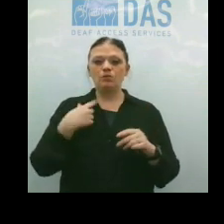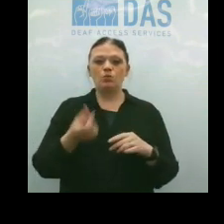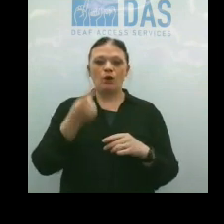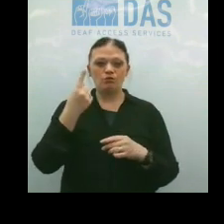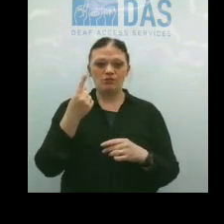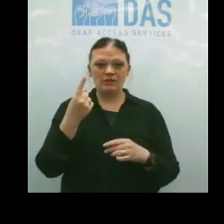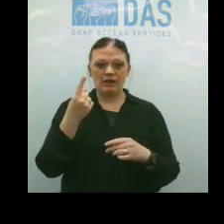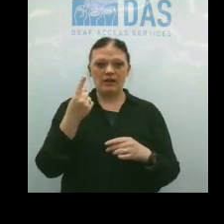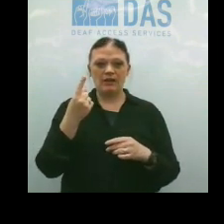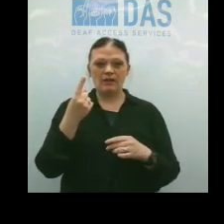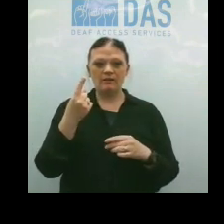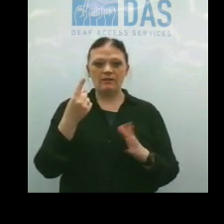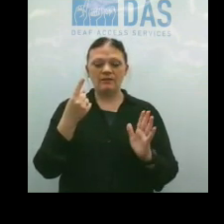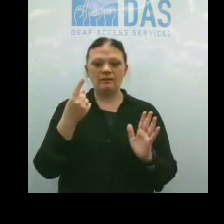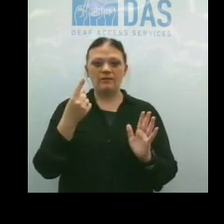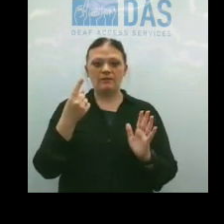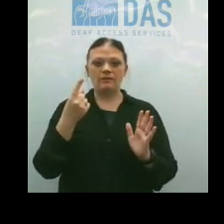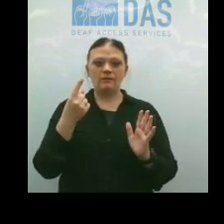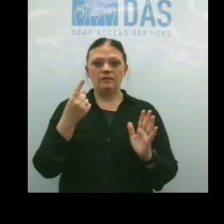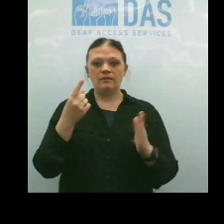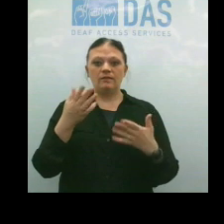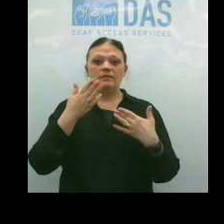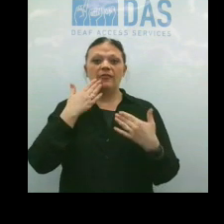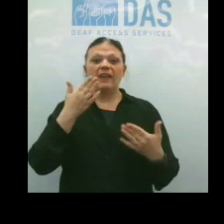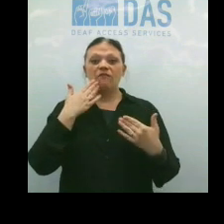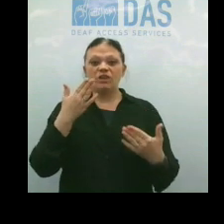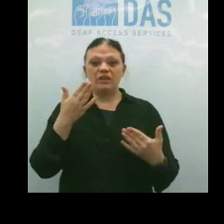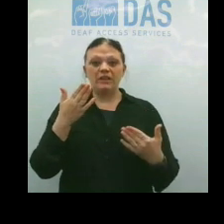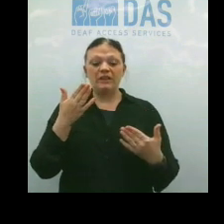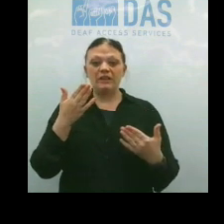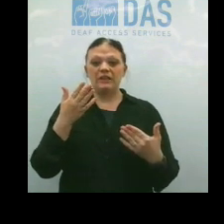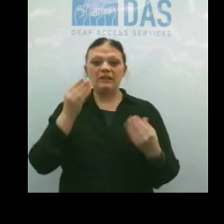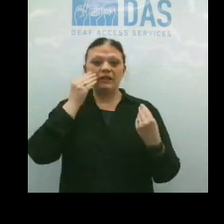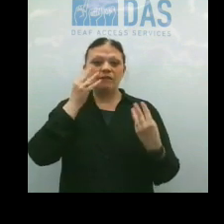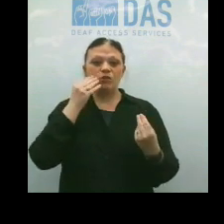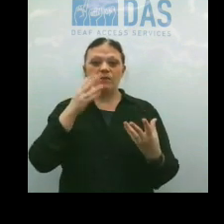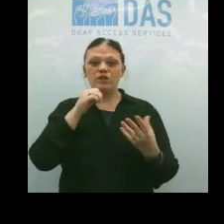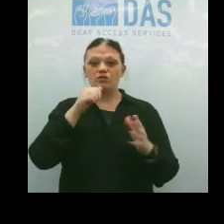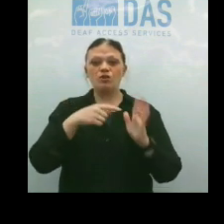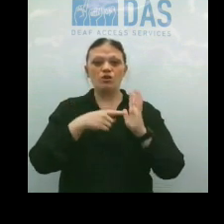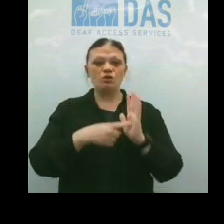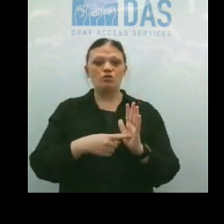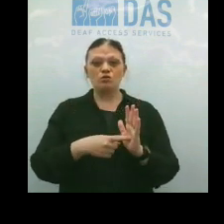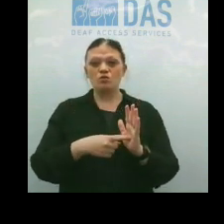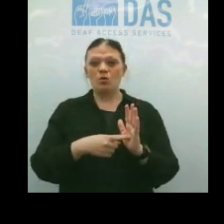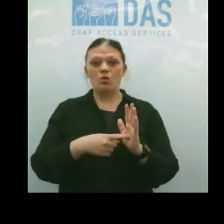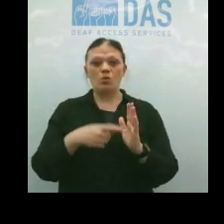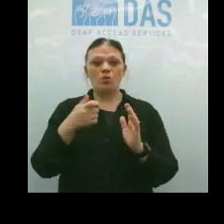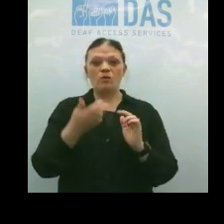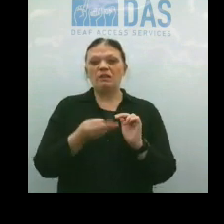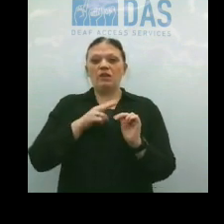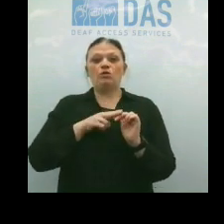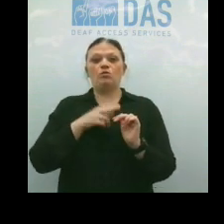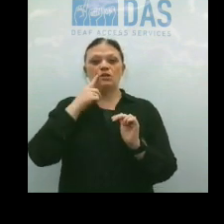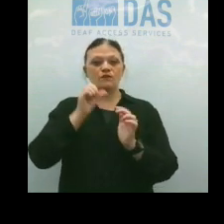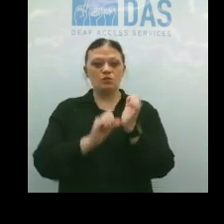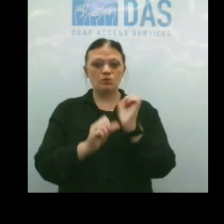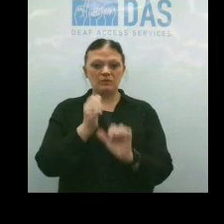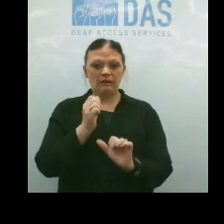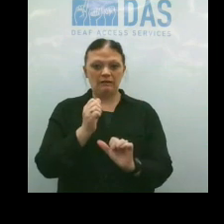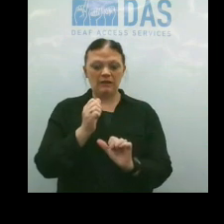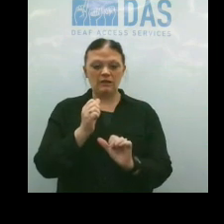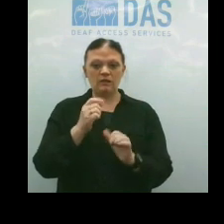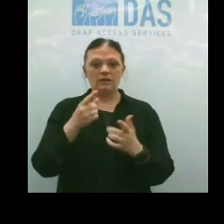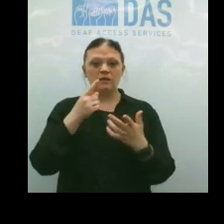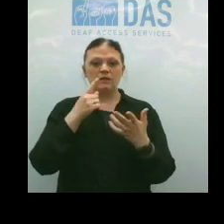understand where we are, and thankfully the data does not show that we have seen an appreciable increase in suicides. This